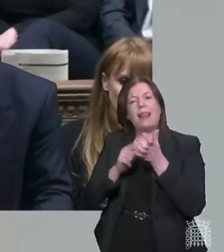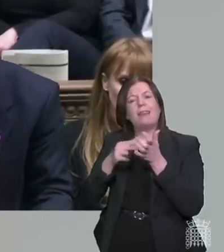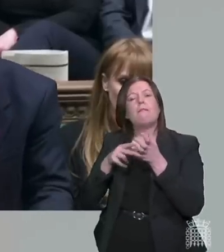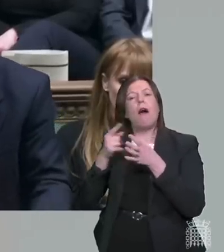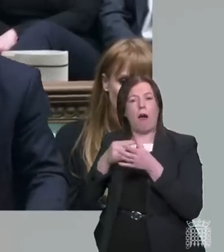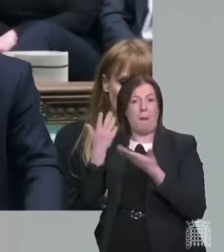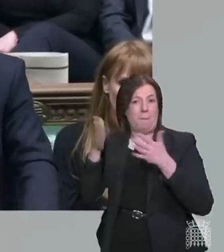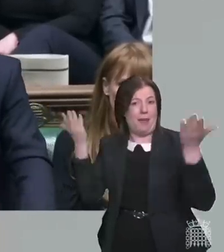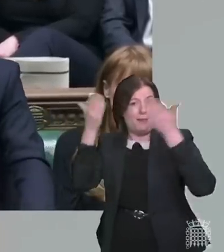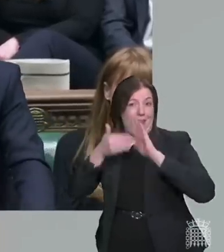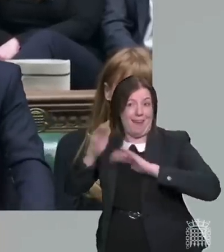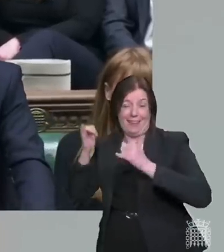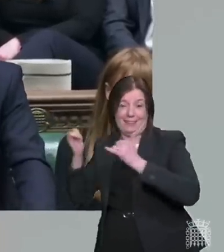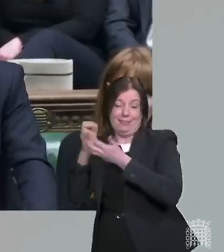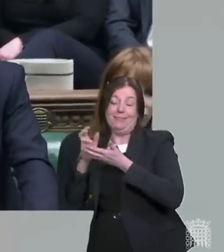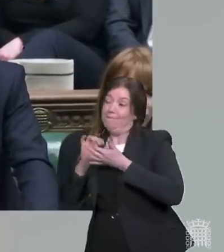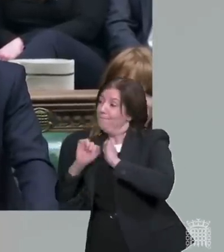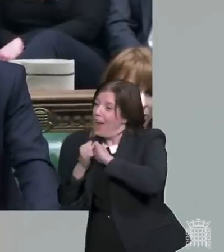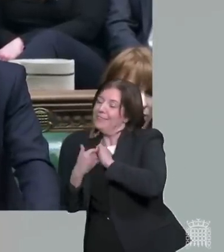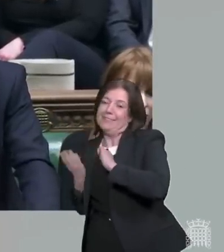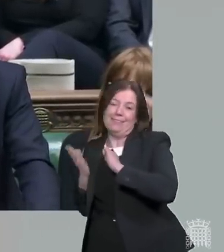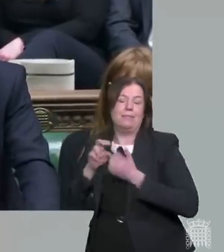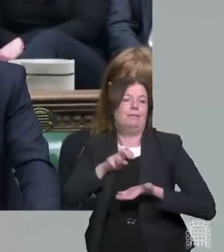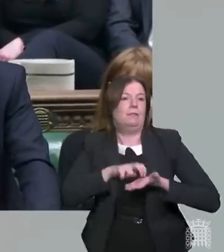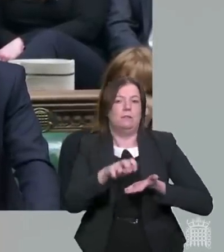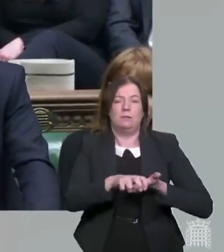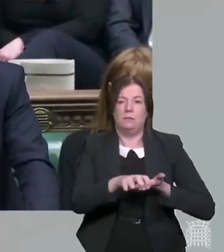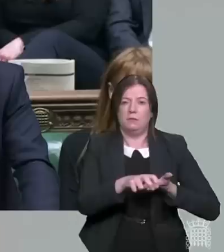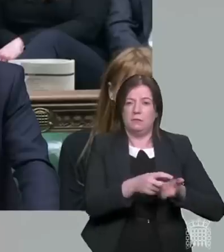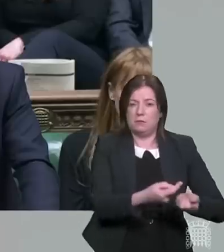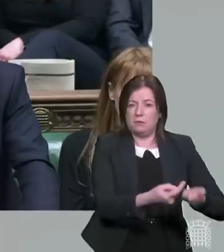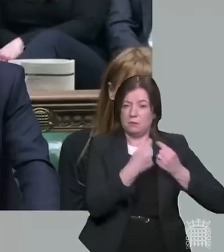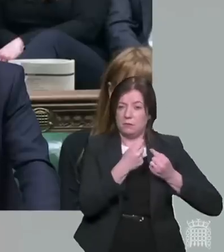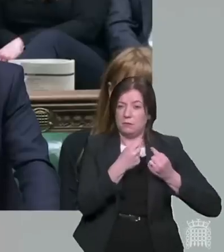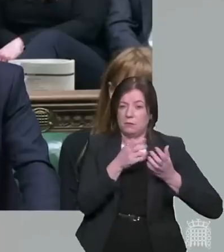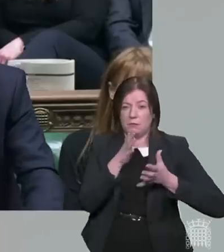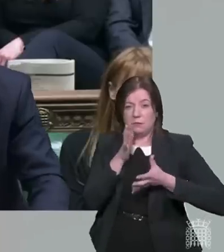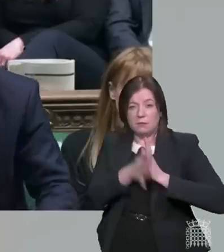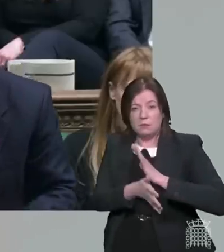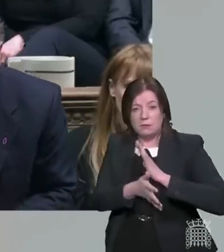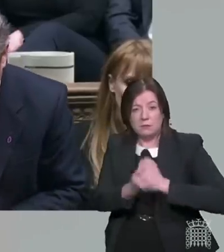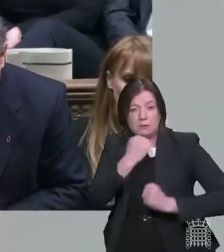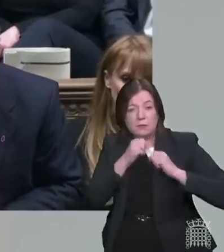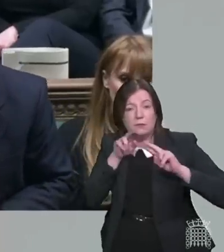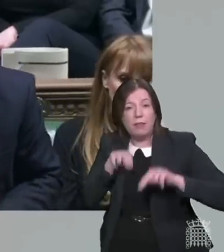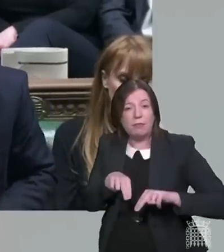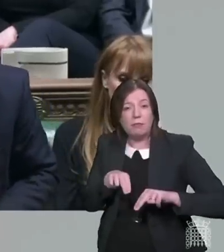from a night out with her friends when she was savagely attacked, assaulted and beaten to